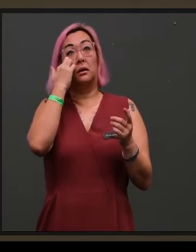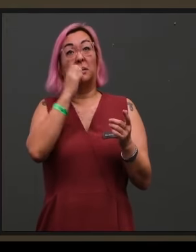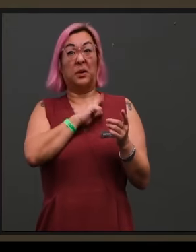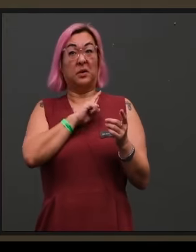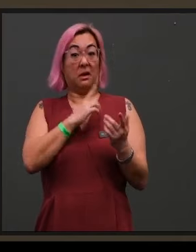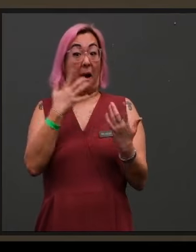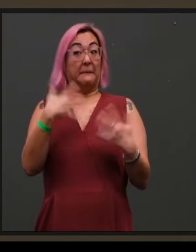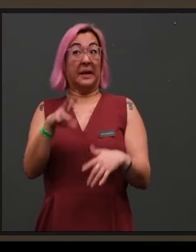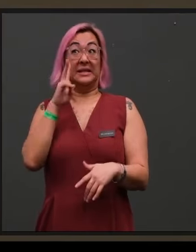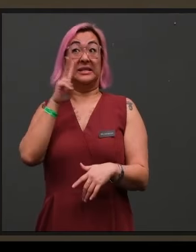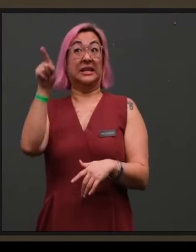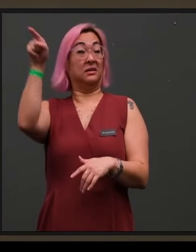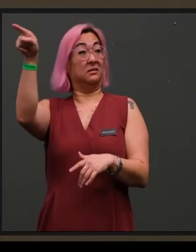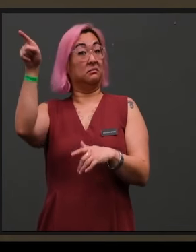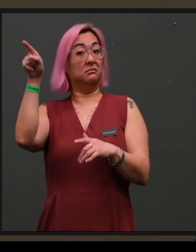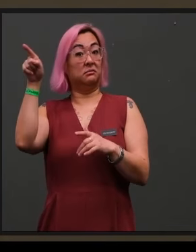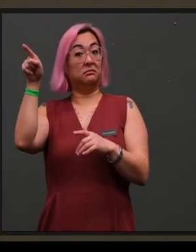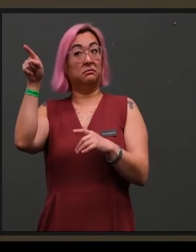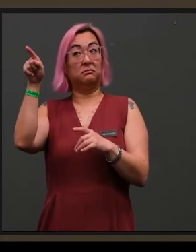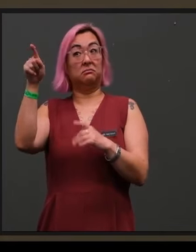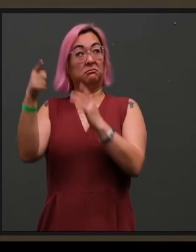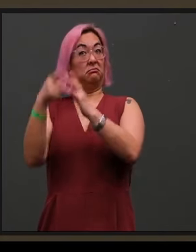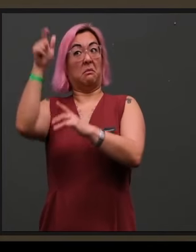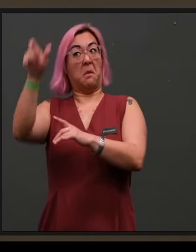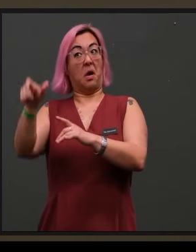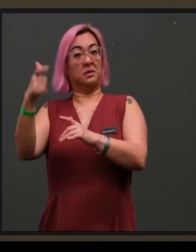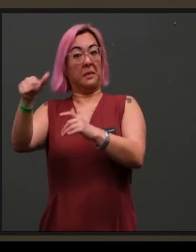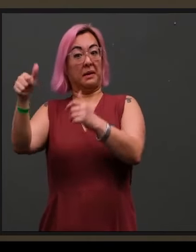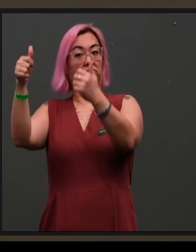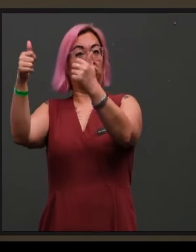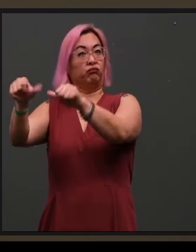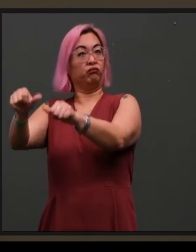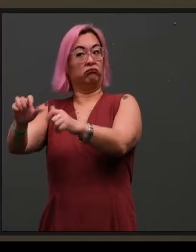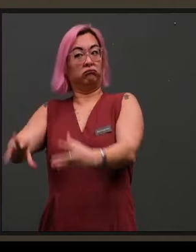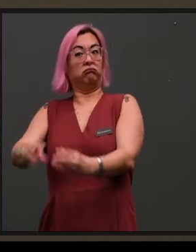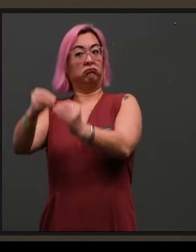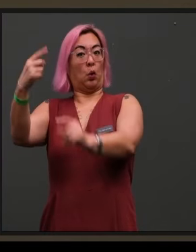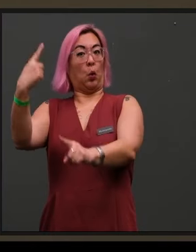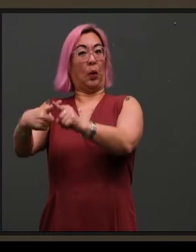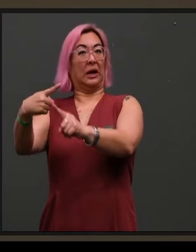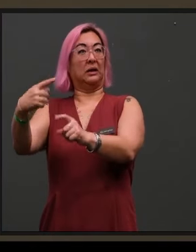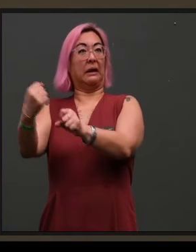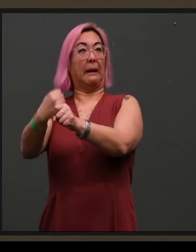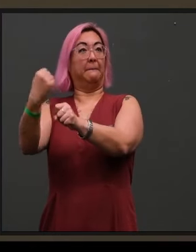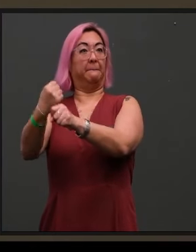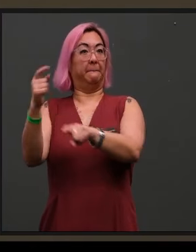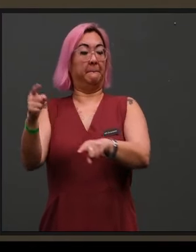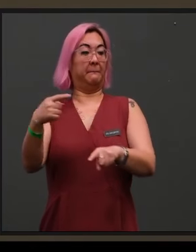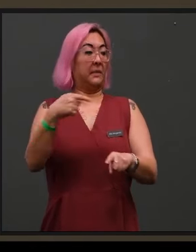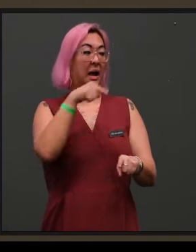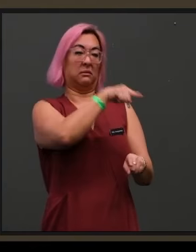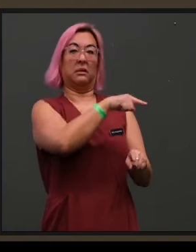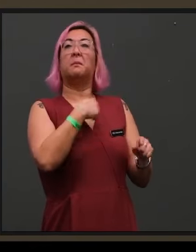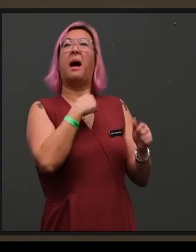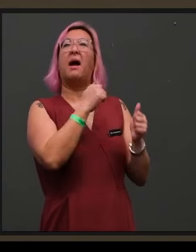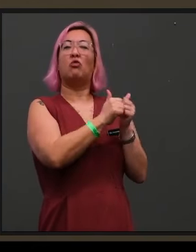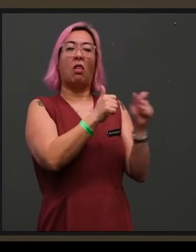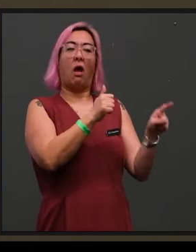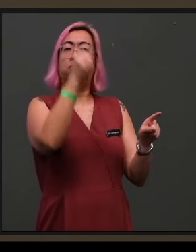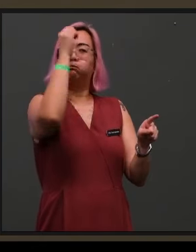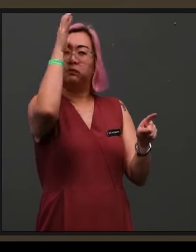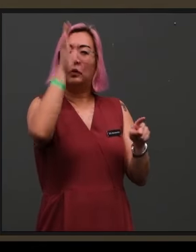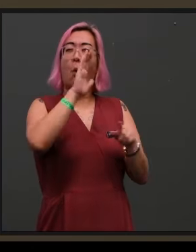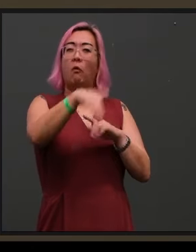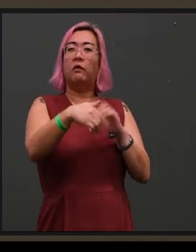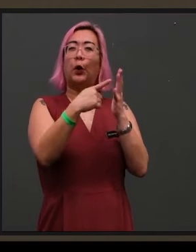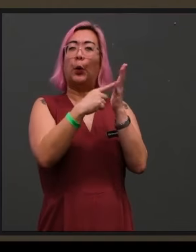and Joseph was very familiar with coding and Unity, and that's my weakness. I'm not very good on the technical side at all. And